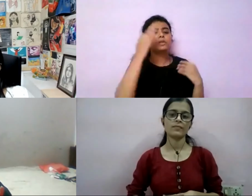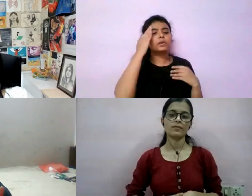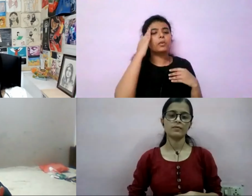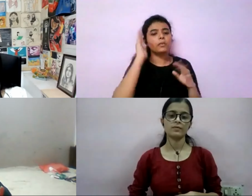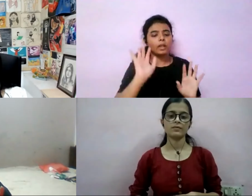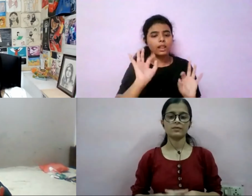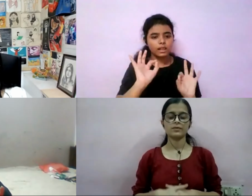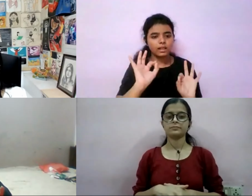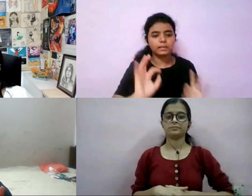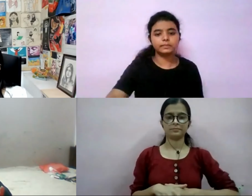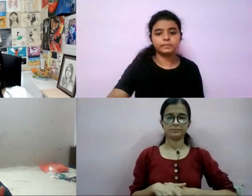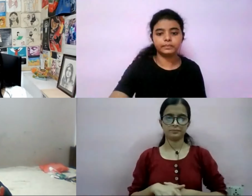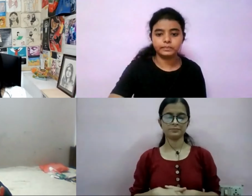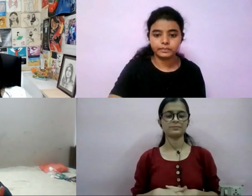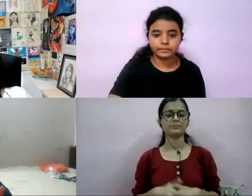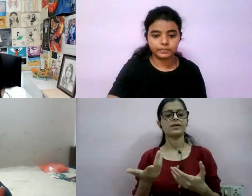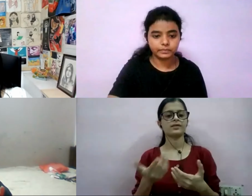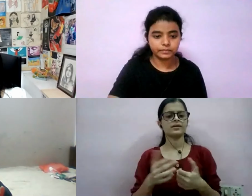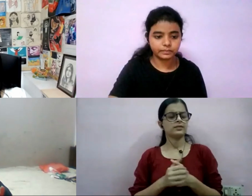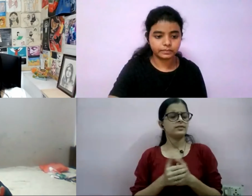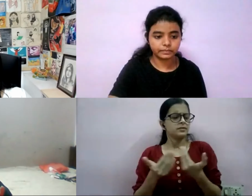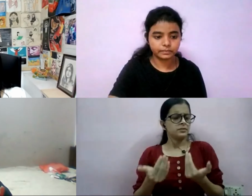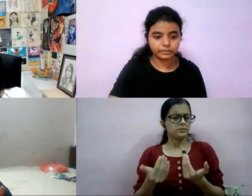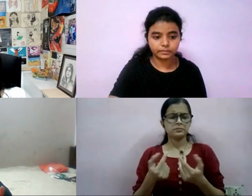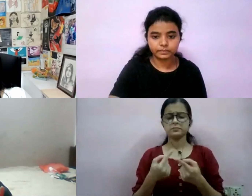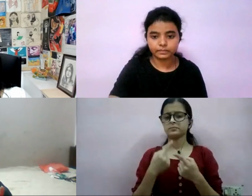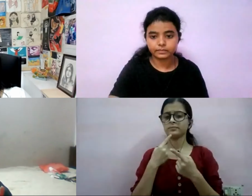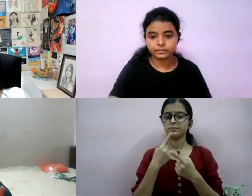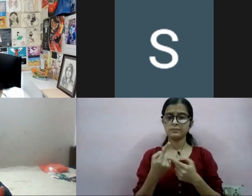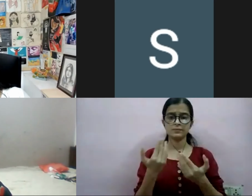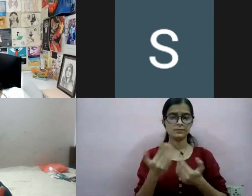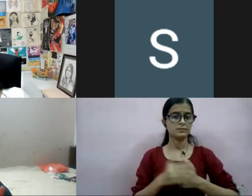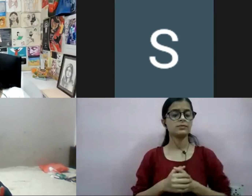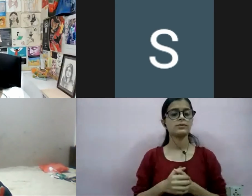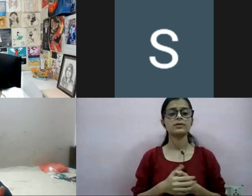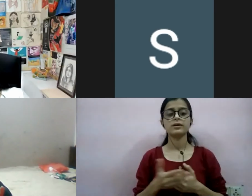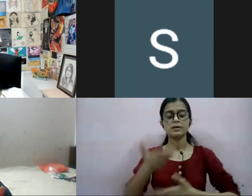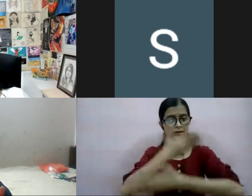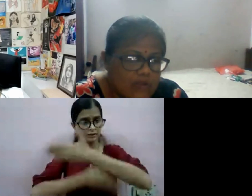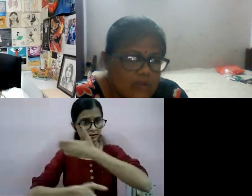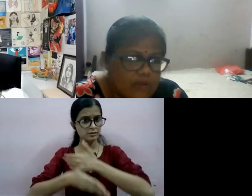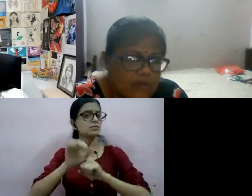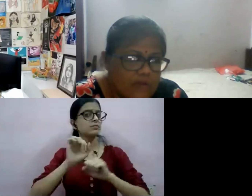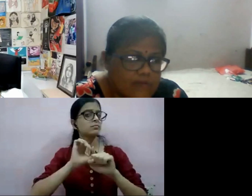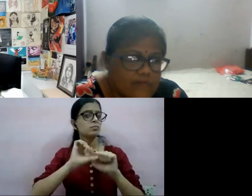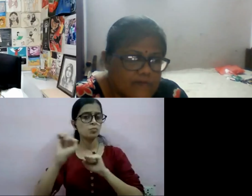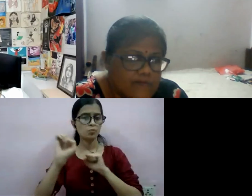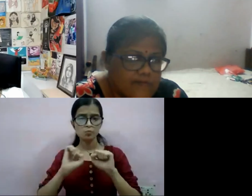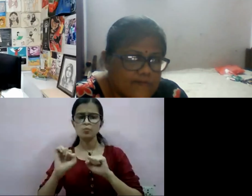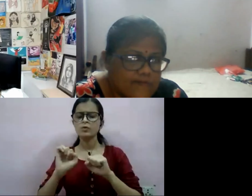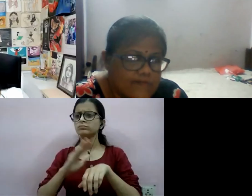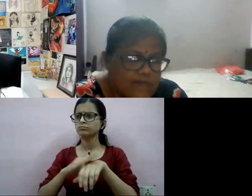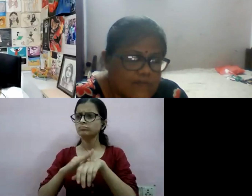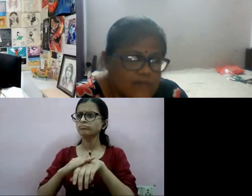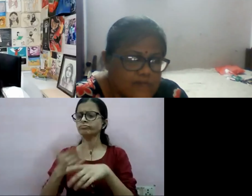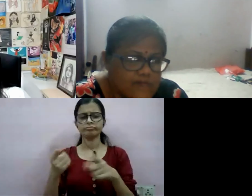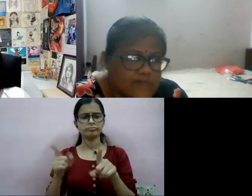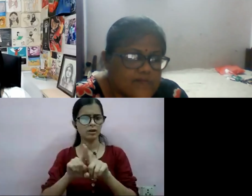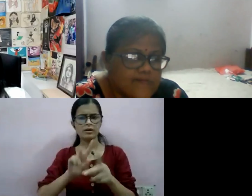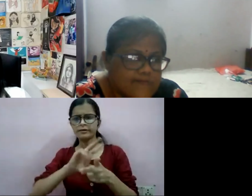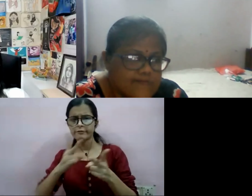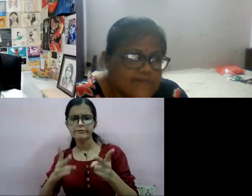on and so forth. So can we not say that the experience of disability differ? Yes, and also enrich the discourse